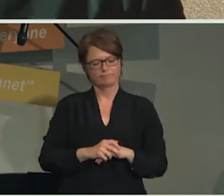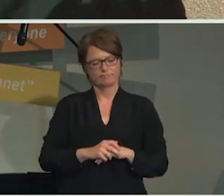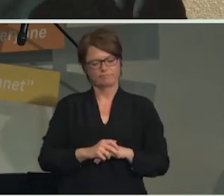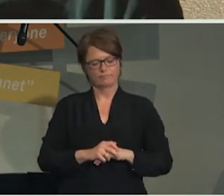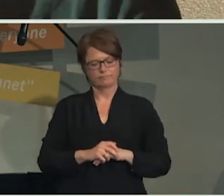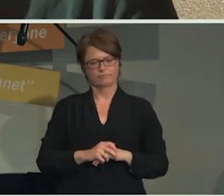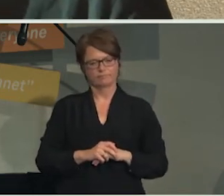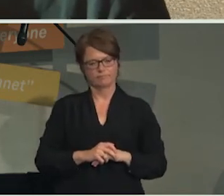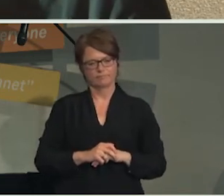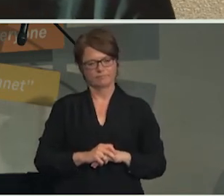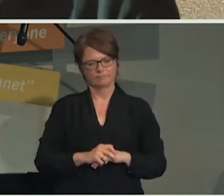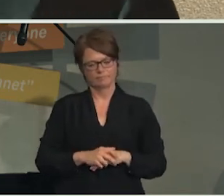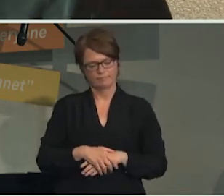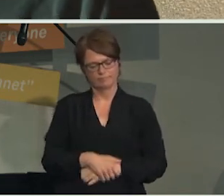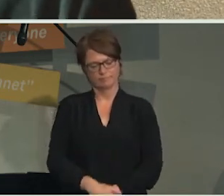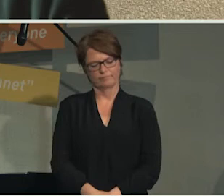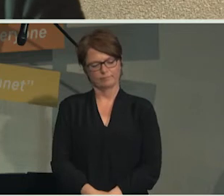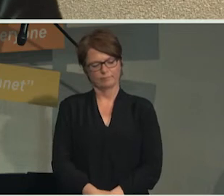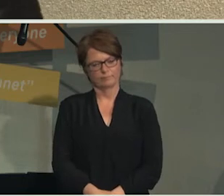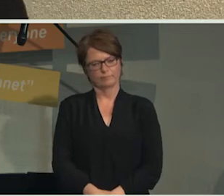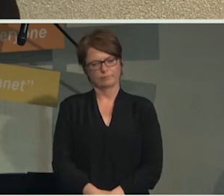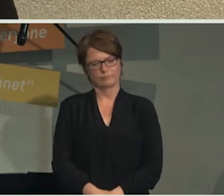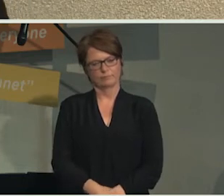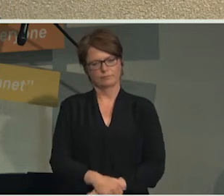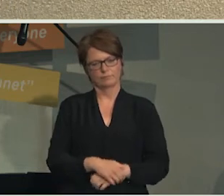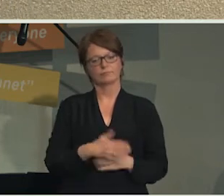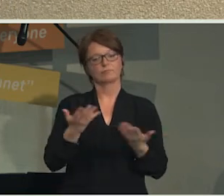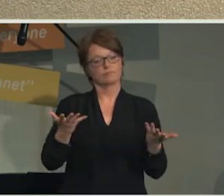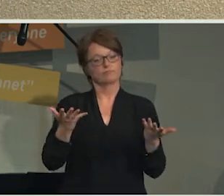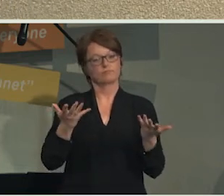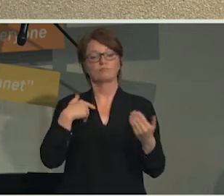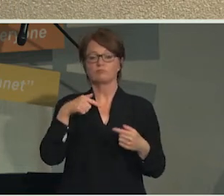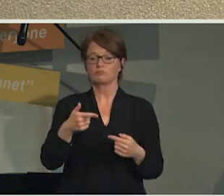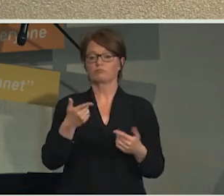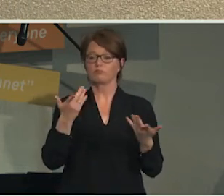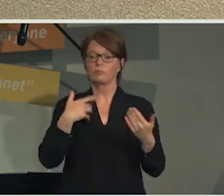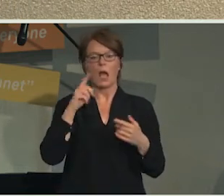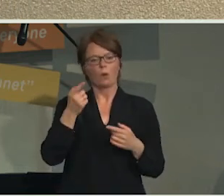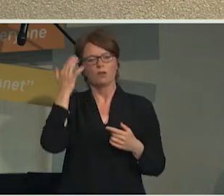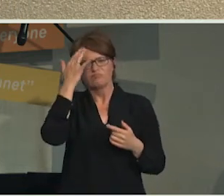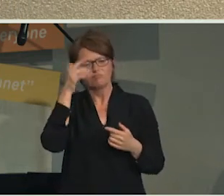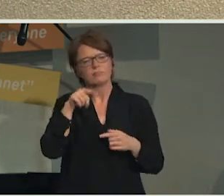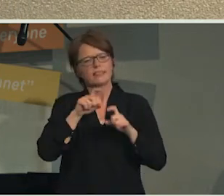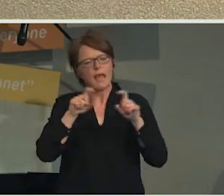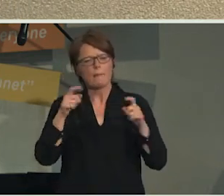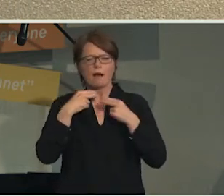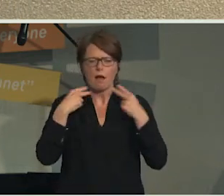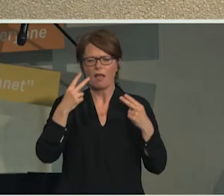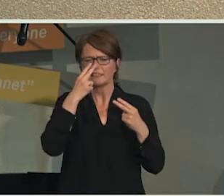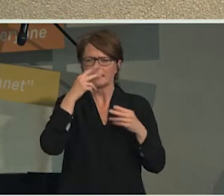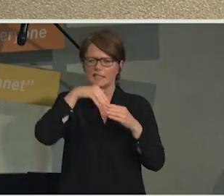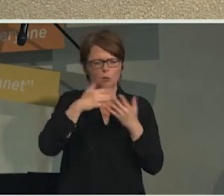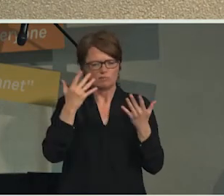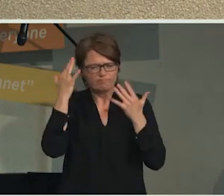the focus of this year's gala. And we were like, what if? What if we are bold? Providing a